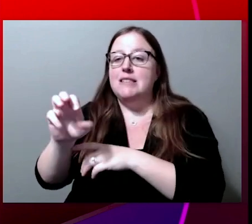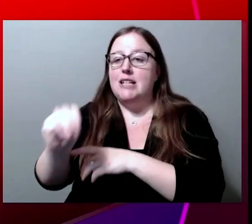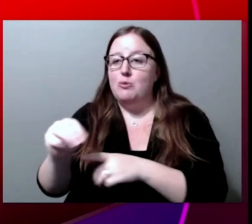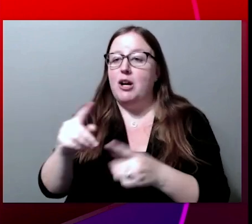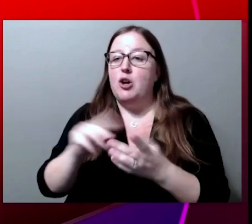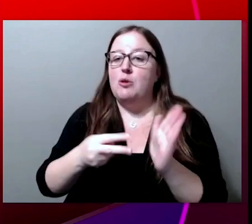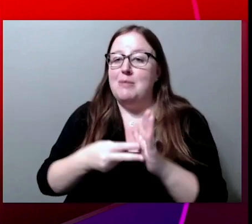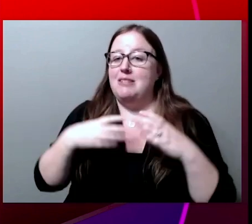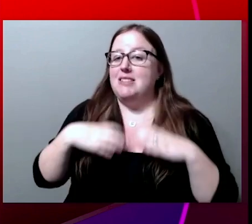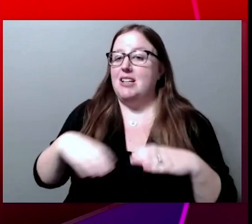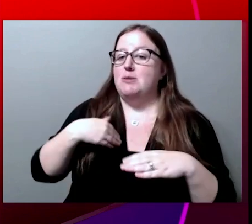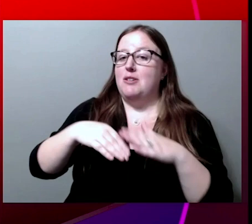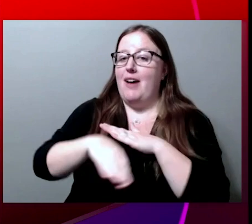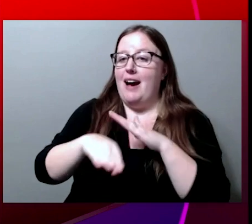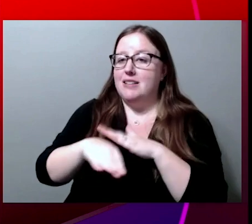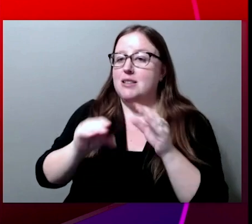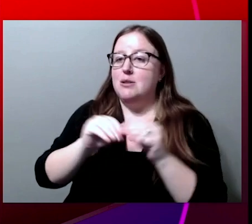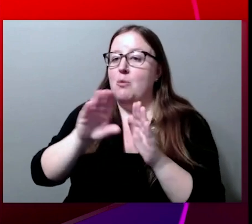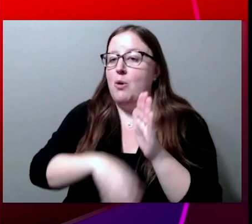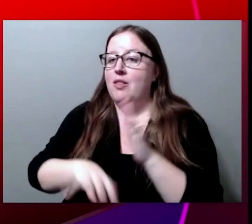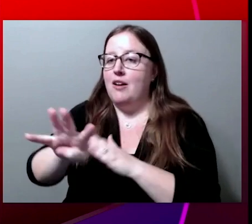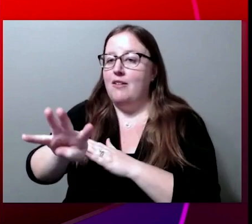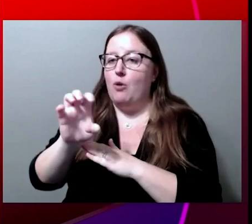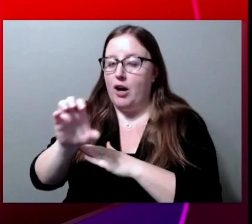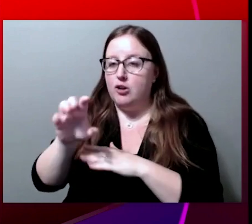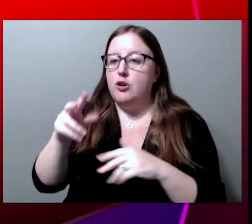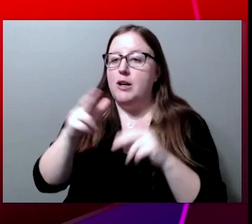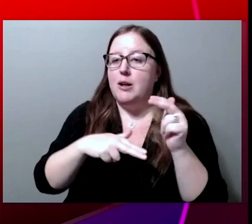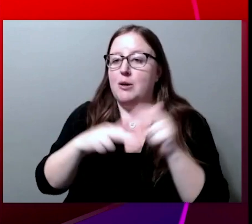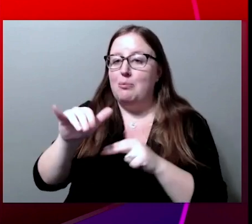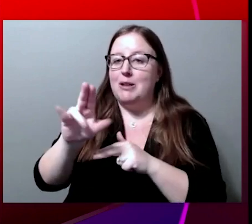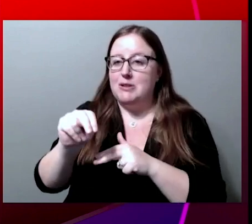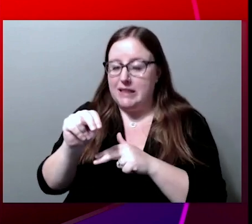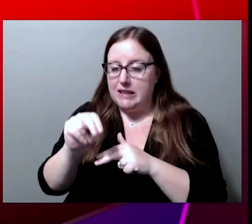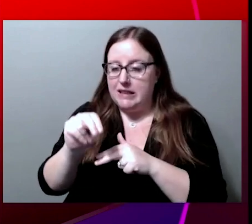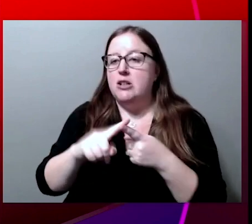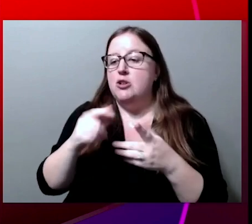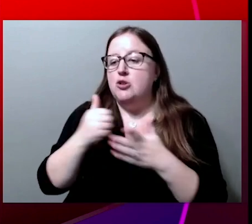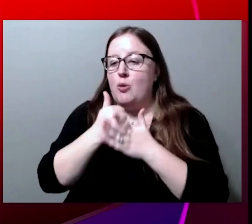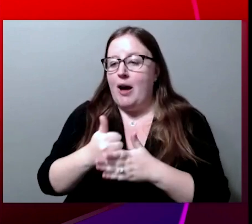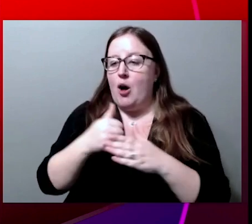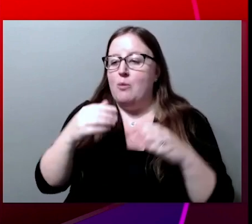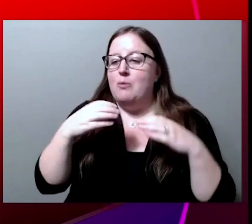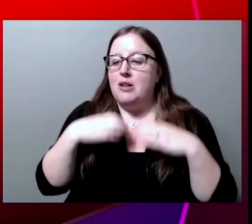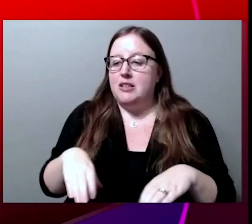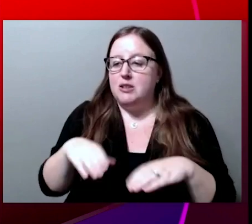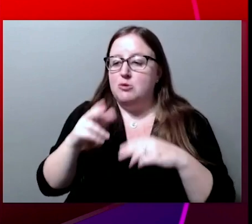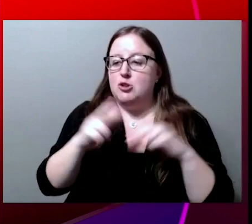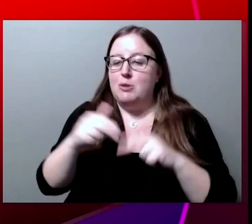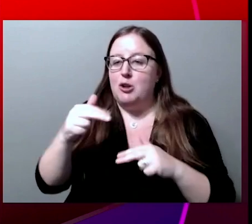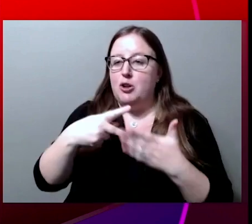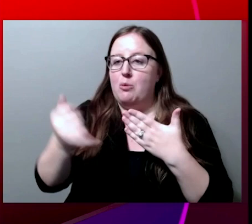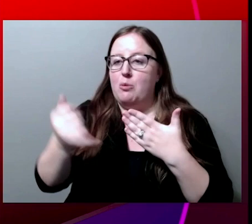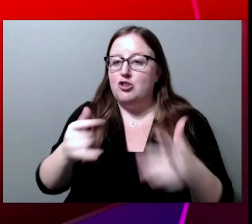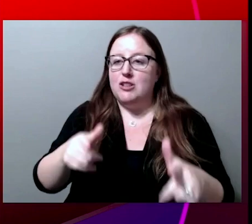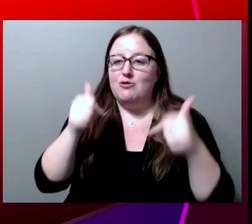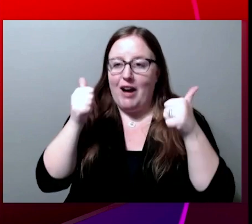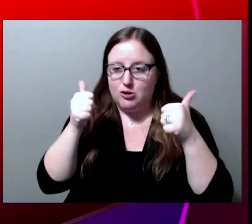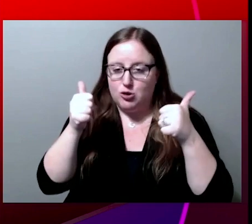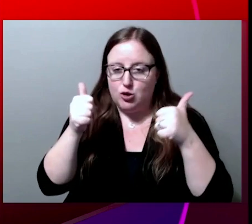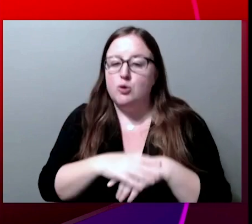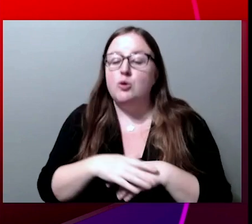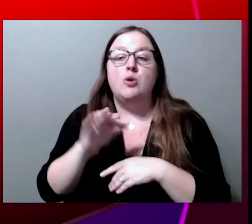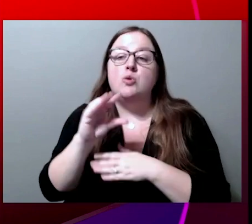to have access to more than 400 built-in contents that will help customers build their machine learning projects faster. So even if you